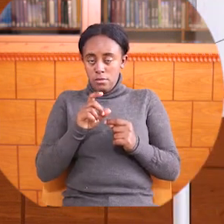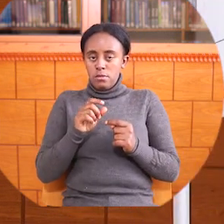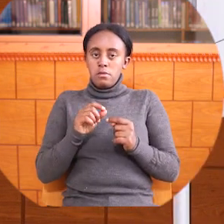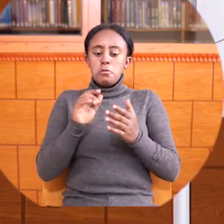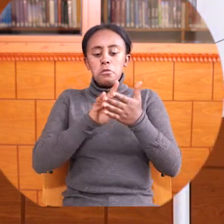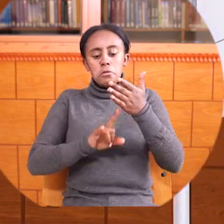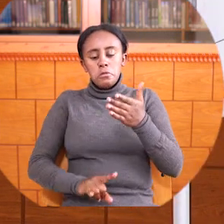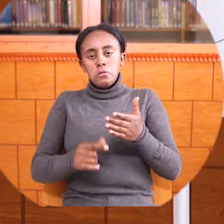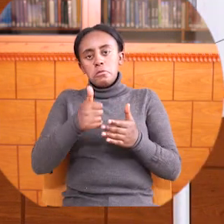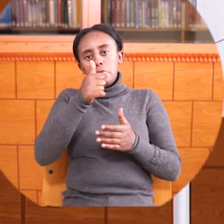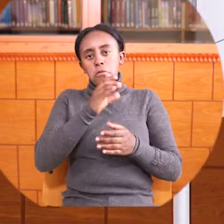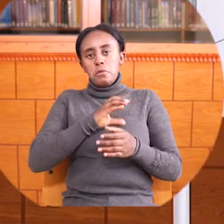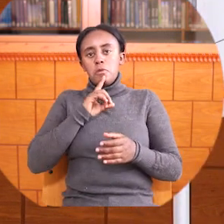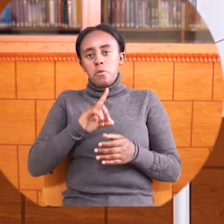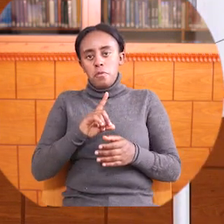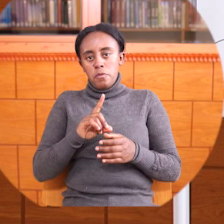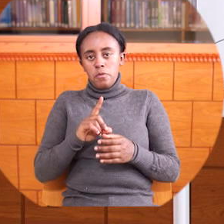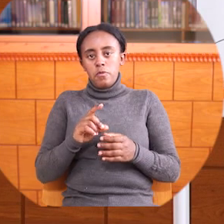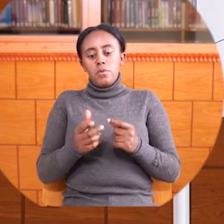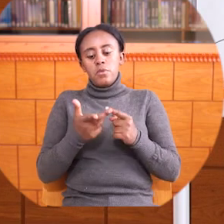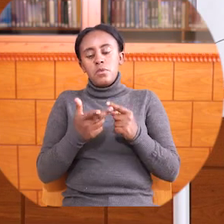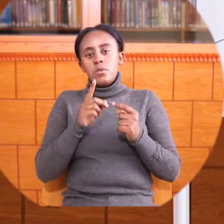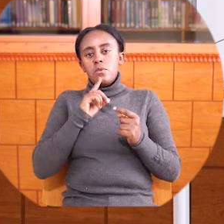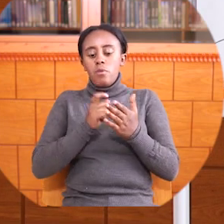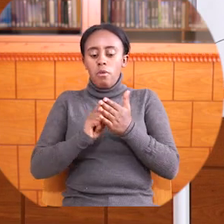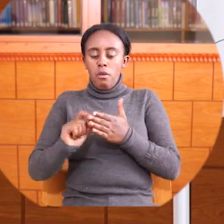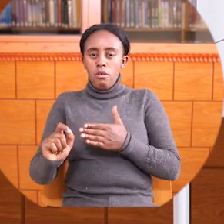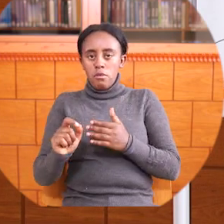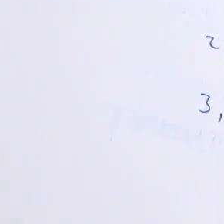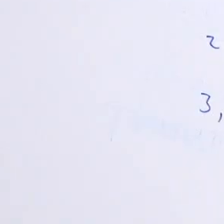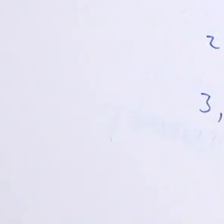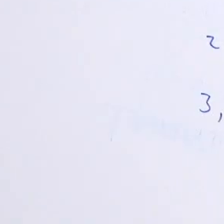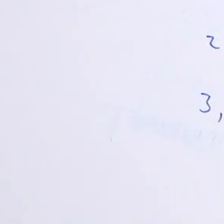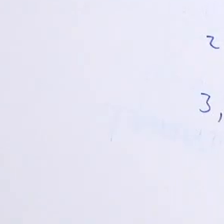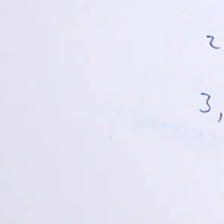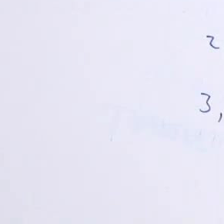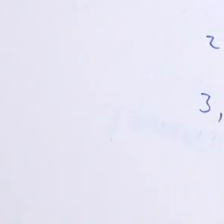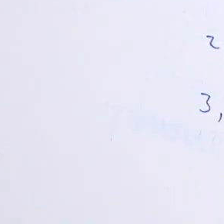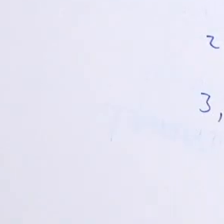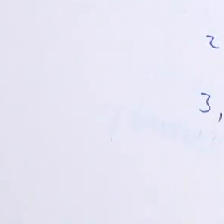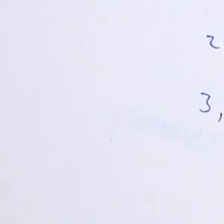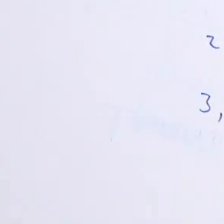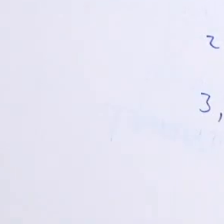of plants. The third one is write some example of flowering plants.